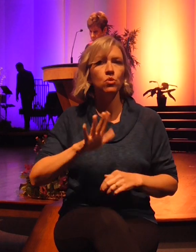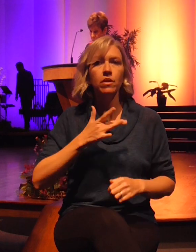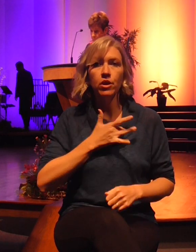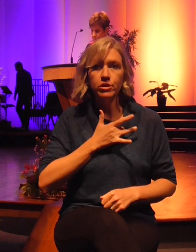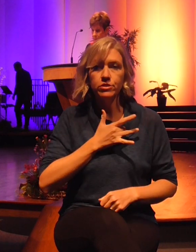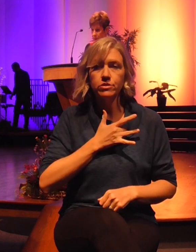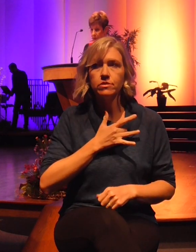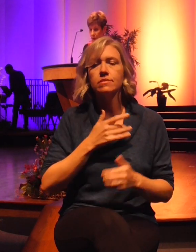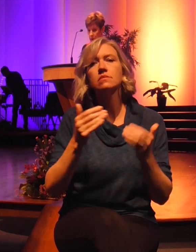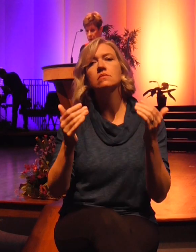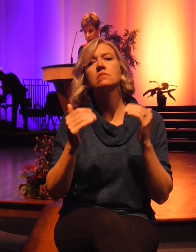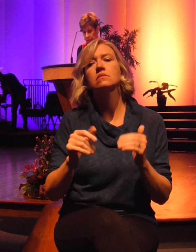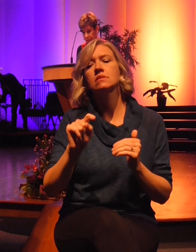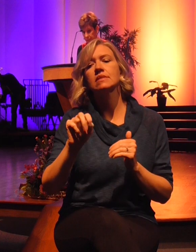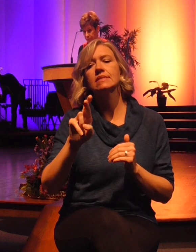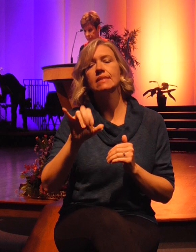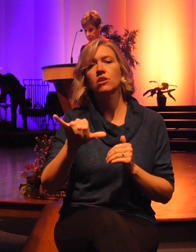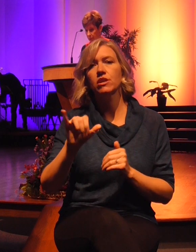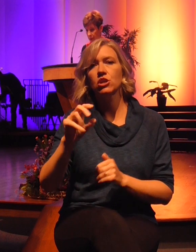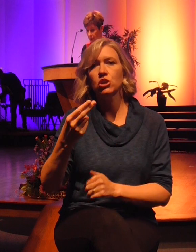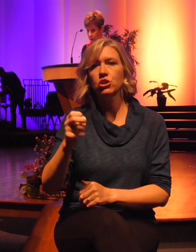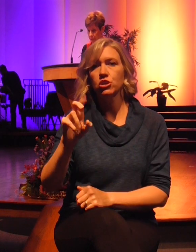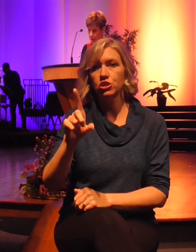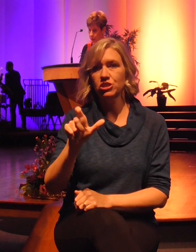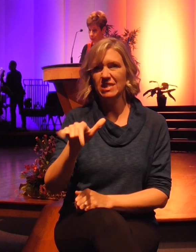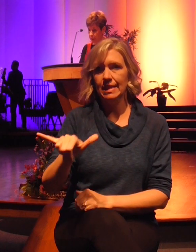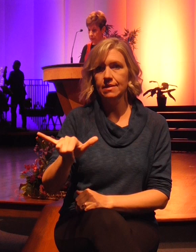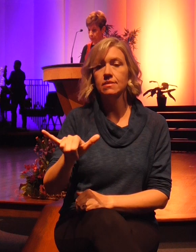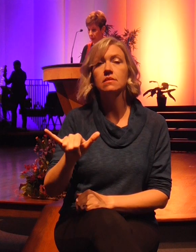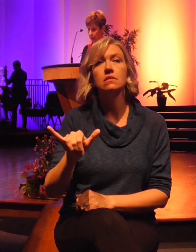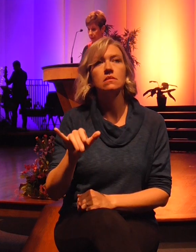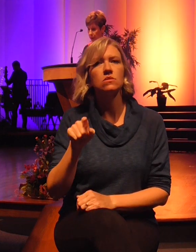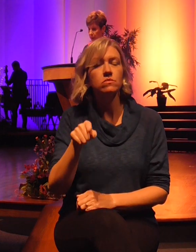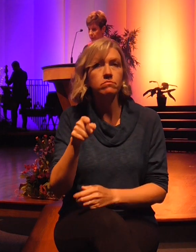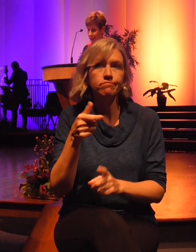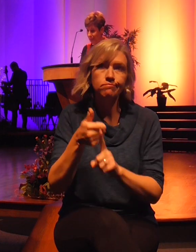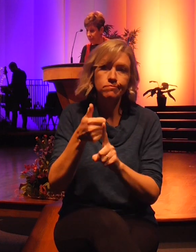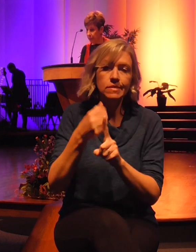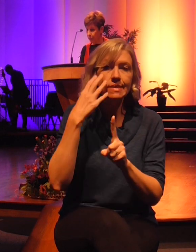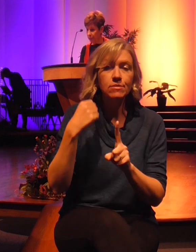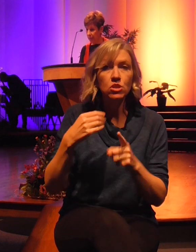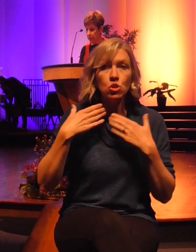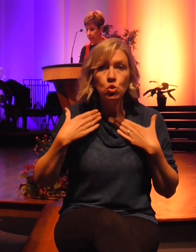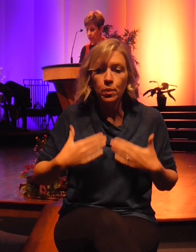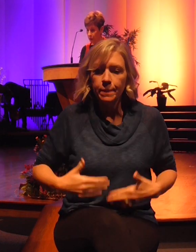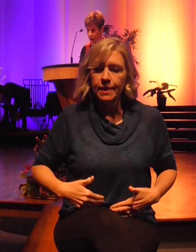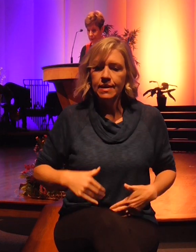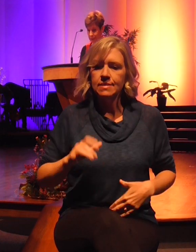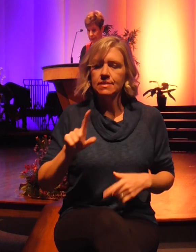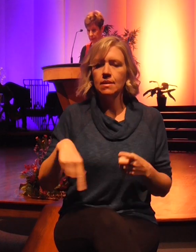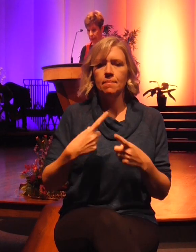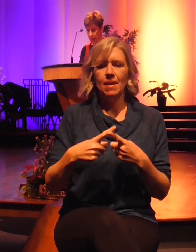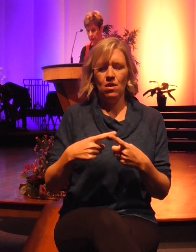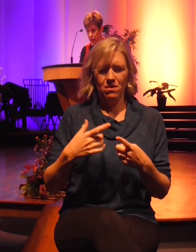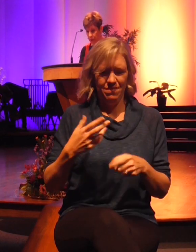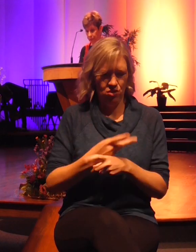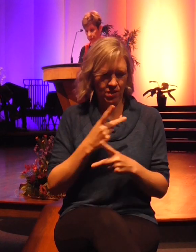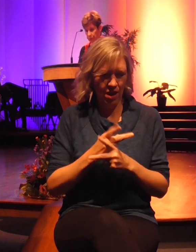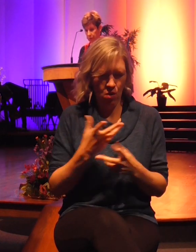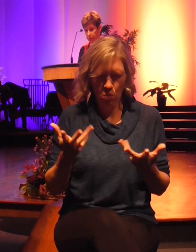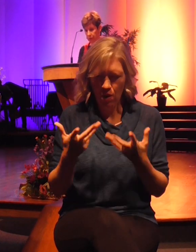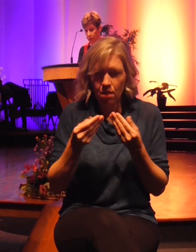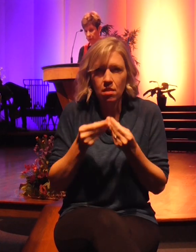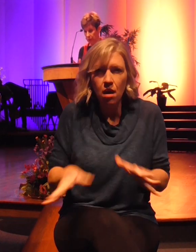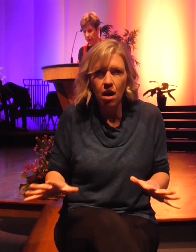And from Terry Hershey, to be human is about regaining what has been lost in the